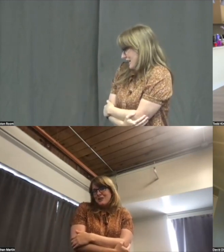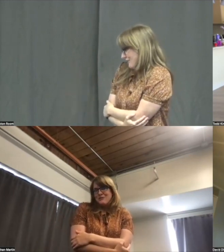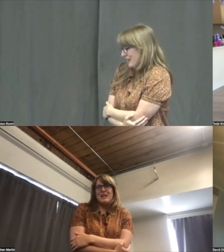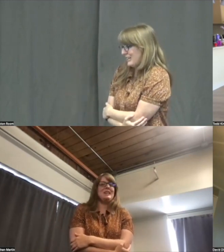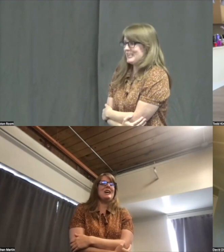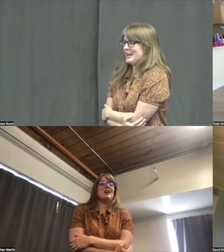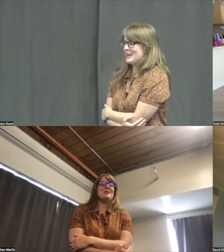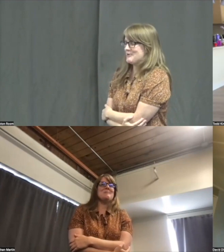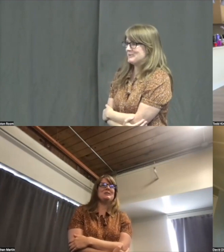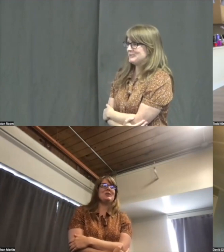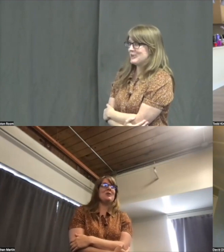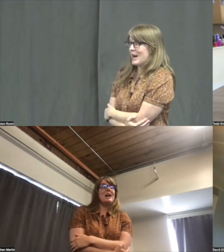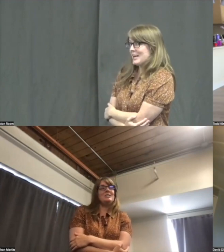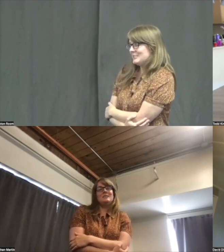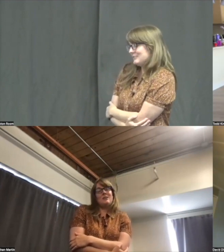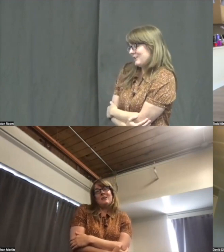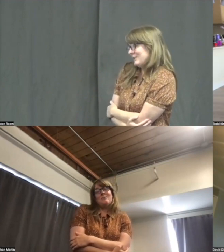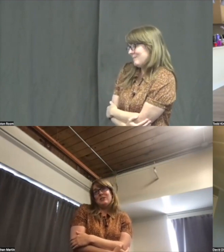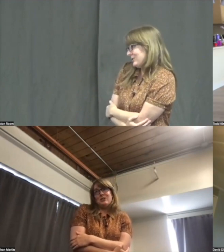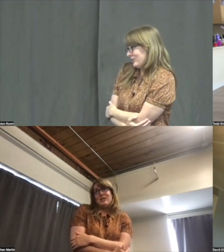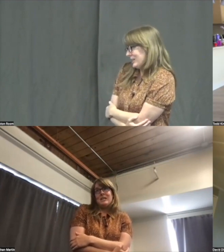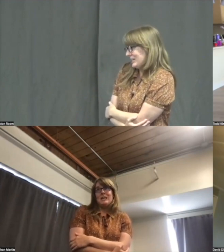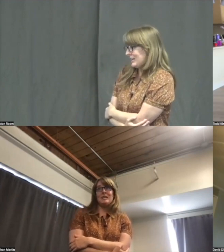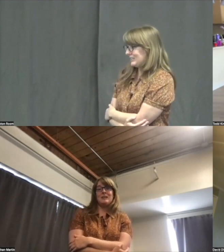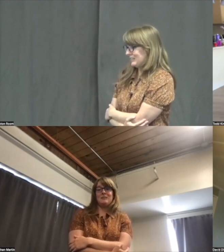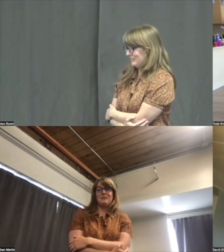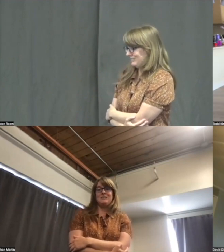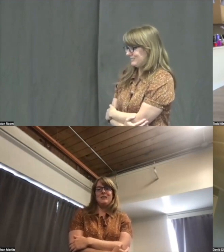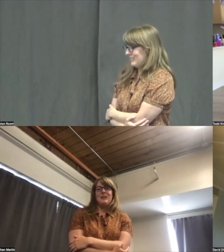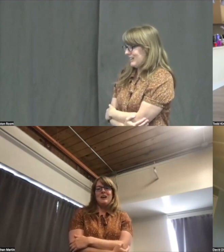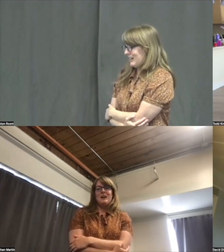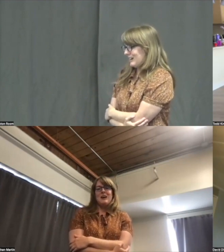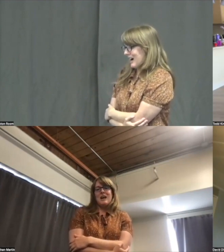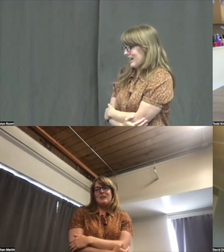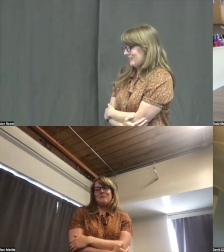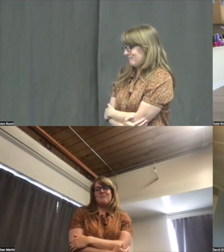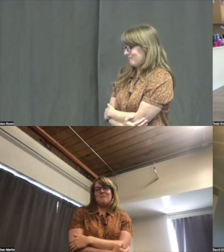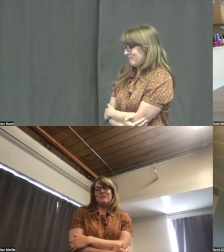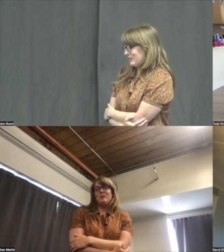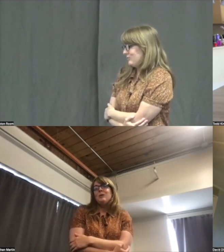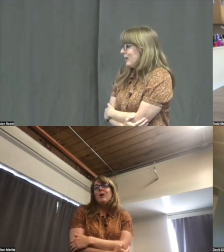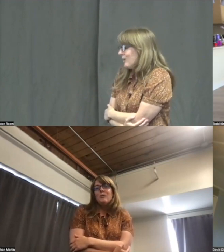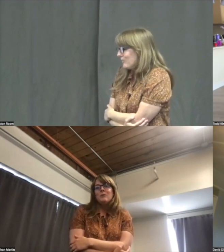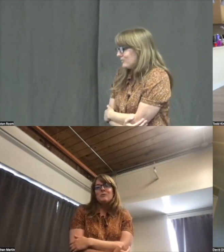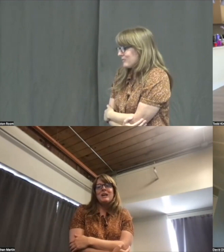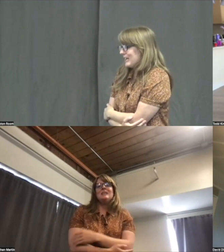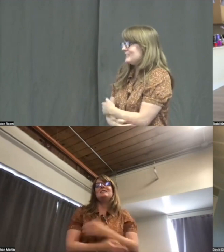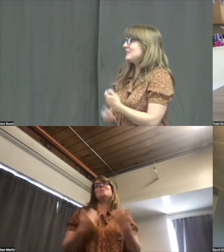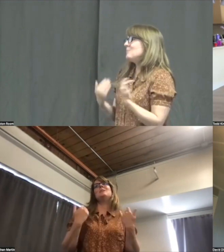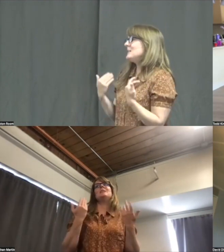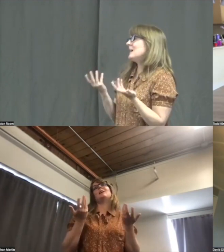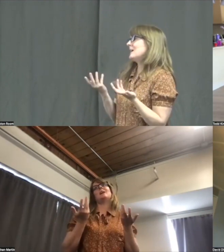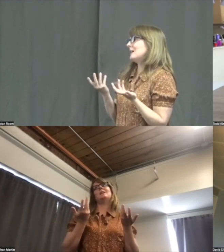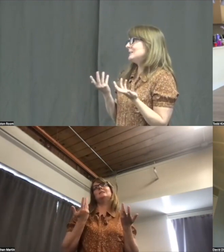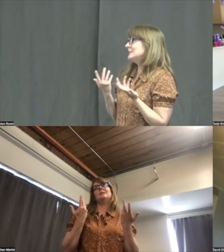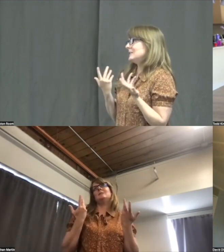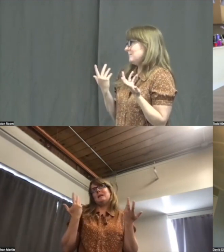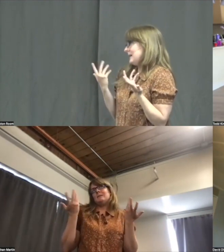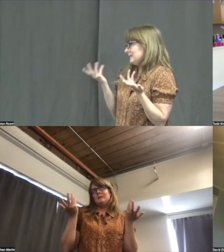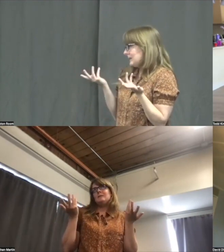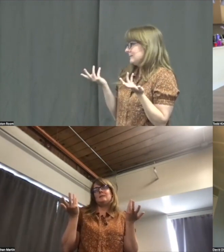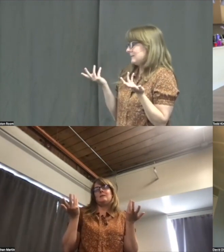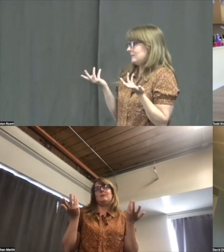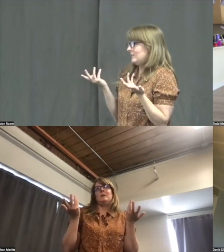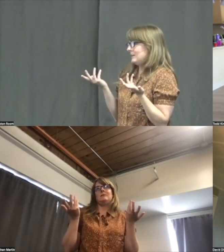data, right? So I just started measuring it because who knows, right? To me, that kind of didn't